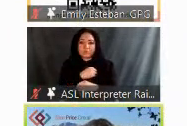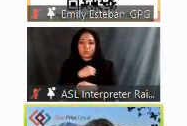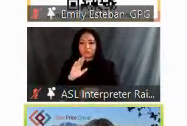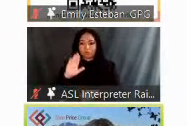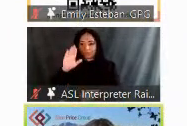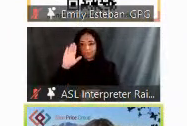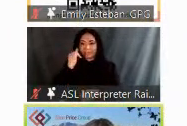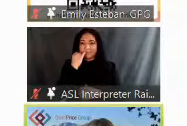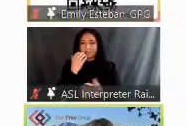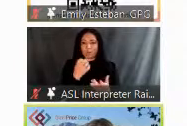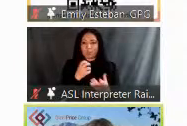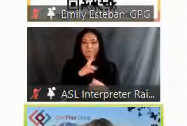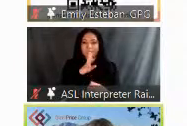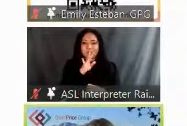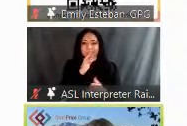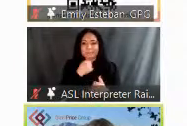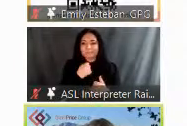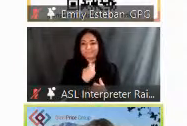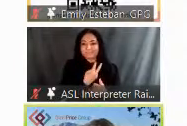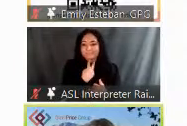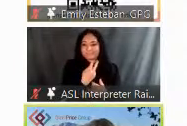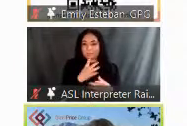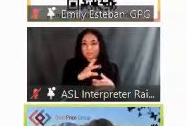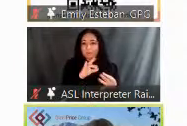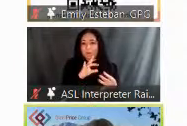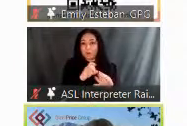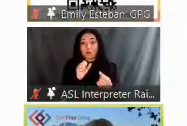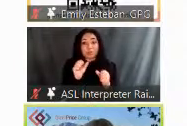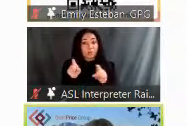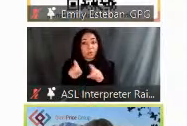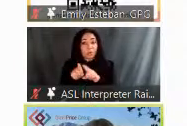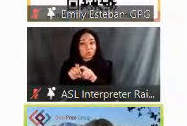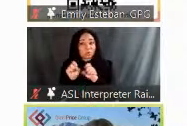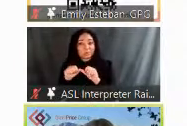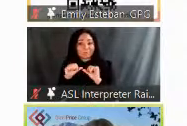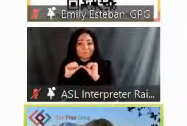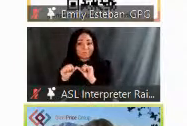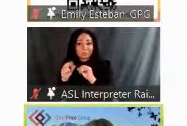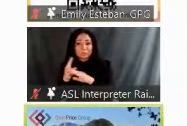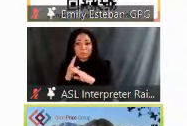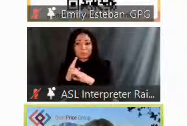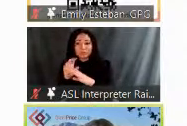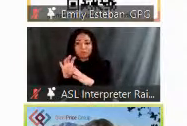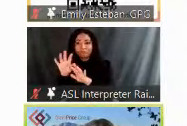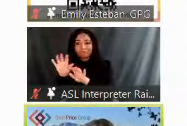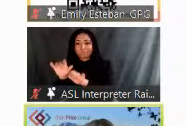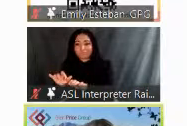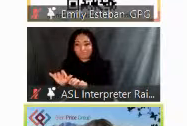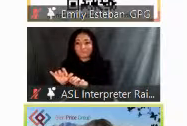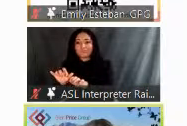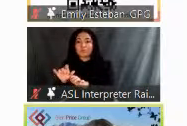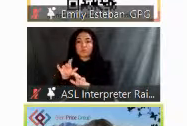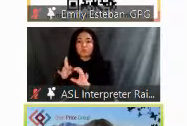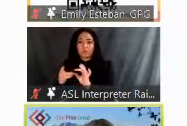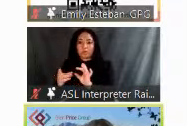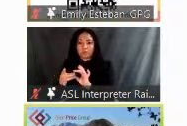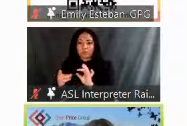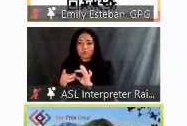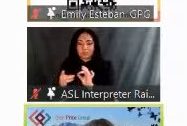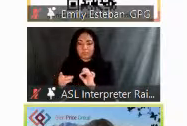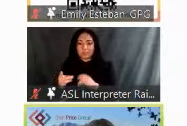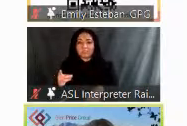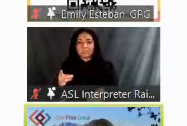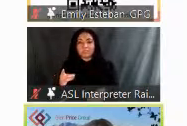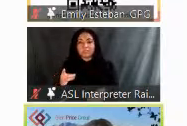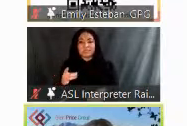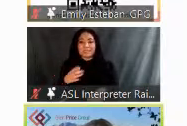provide verbal remarks. You are also able to continue using discourse for written remarks. And to the extent